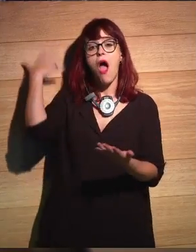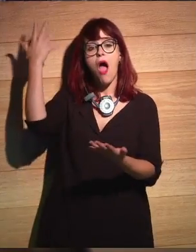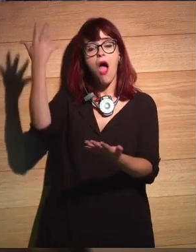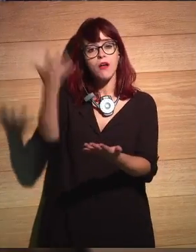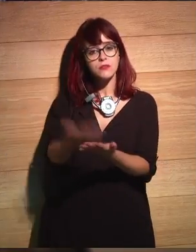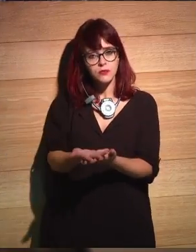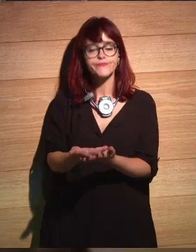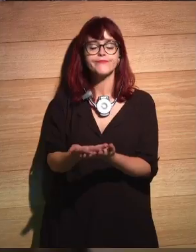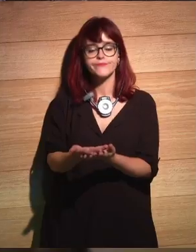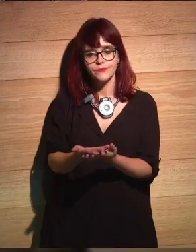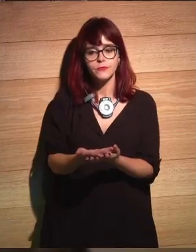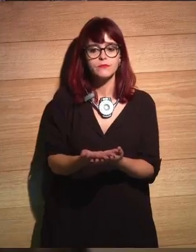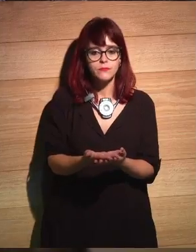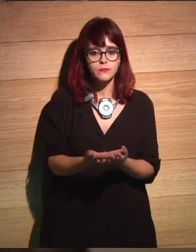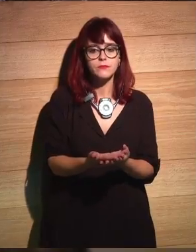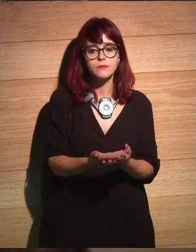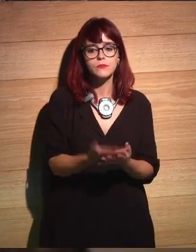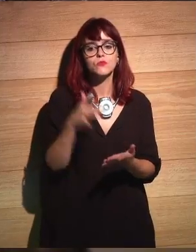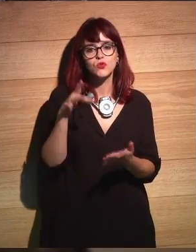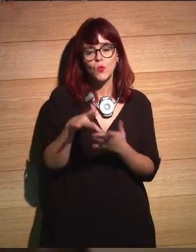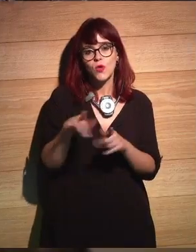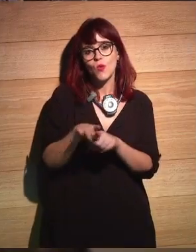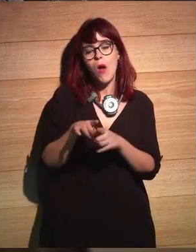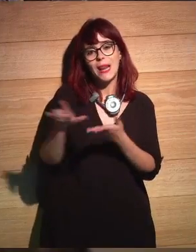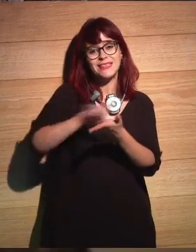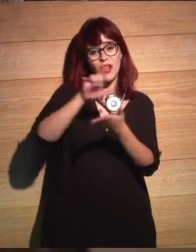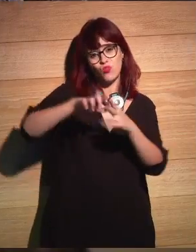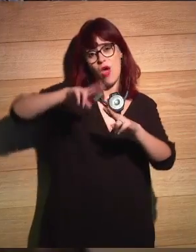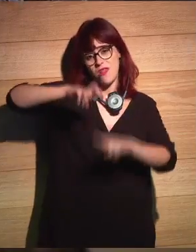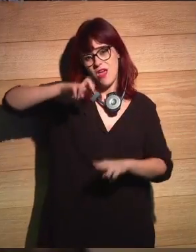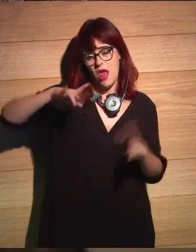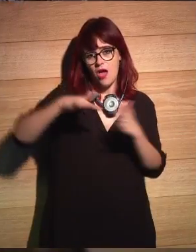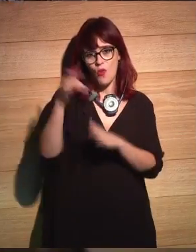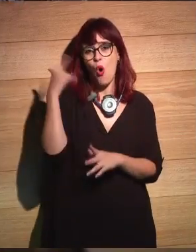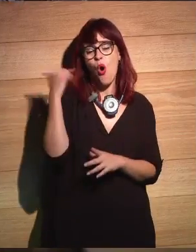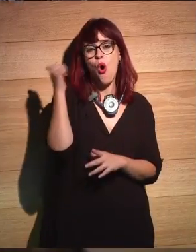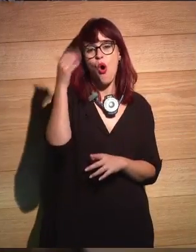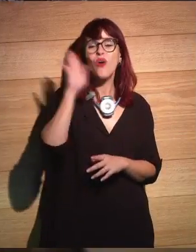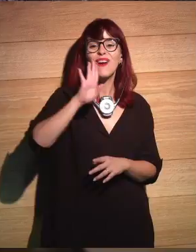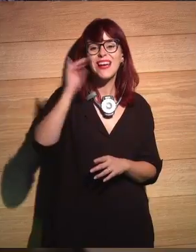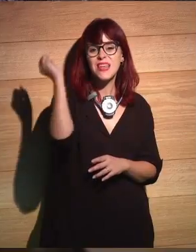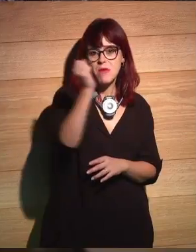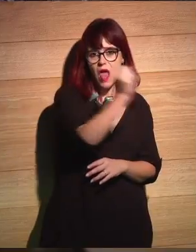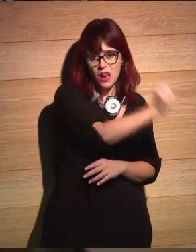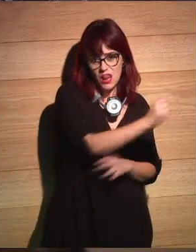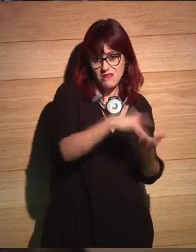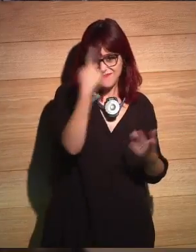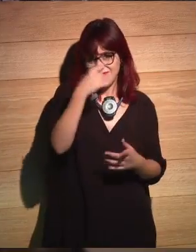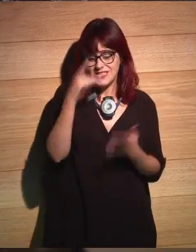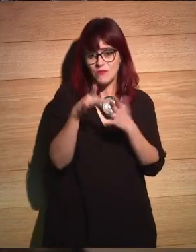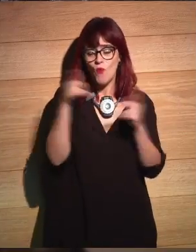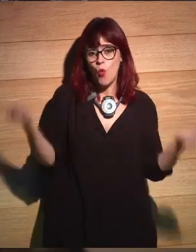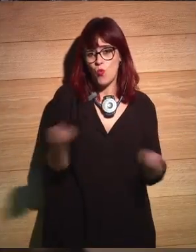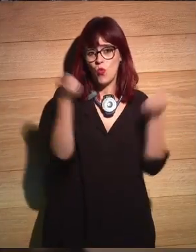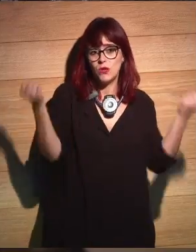has not only from Norway but in Scandinavia become, from what I understand, quite